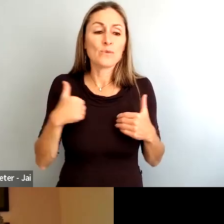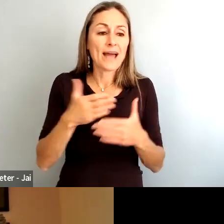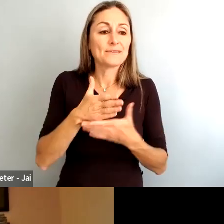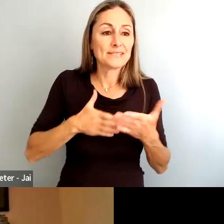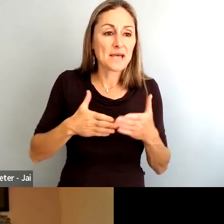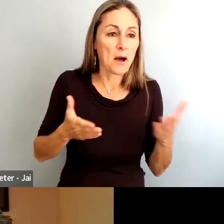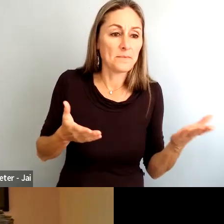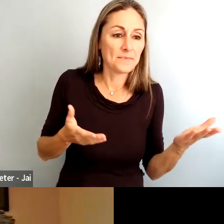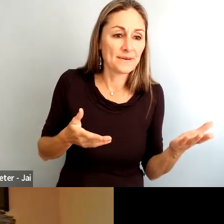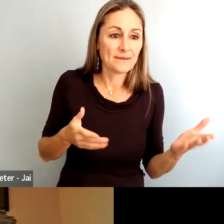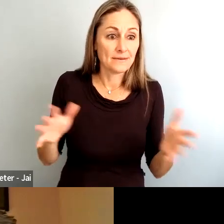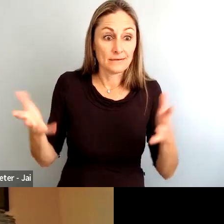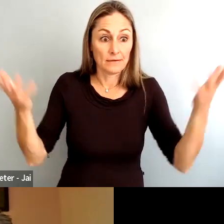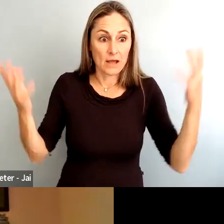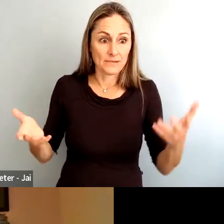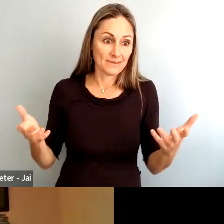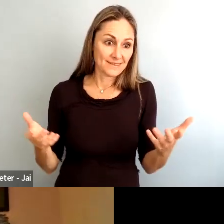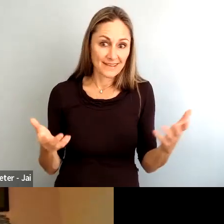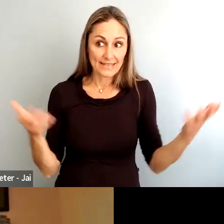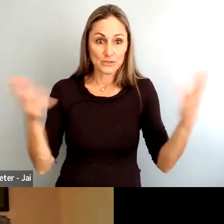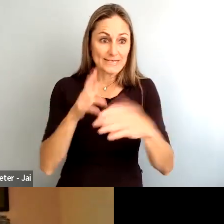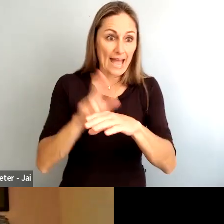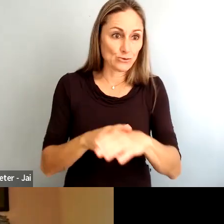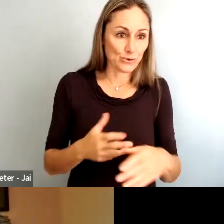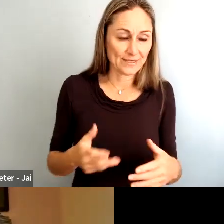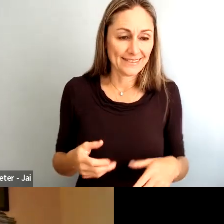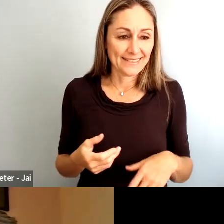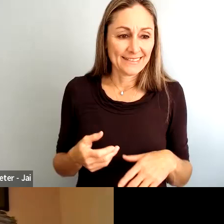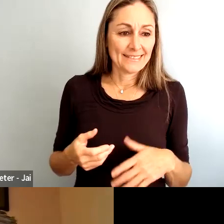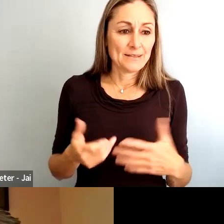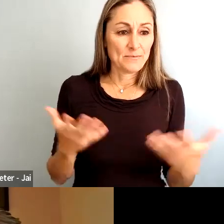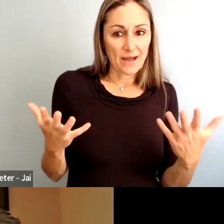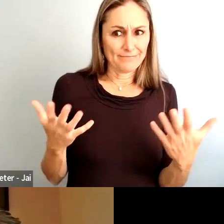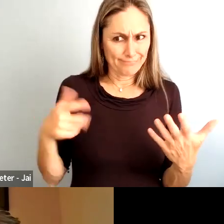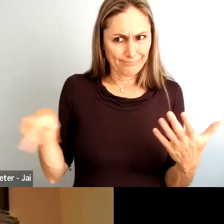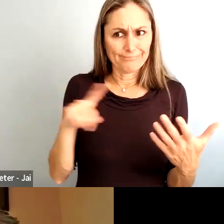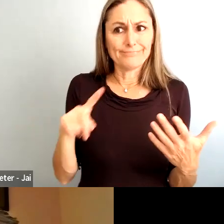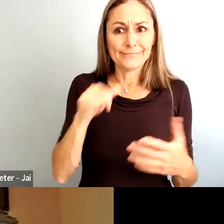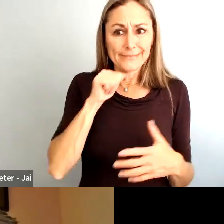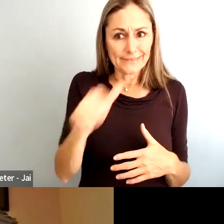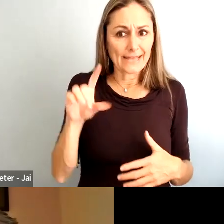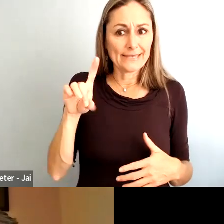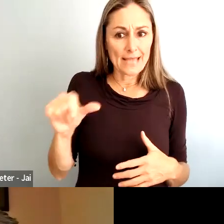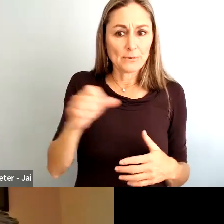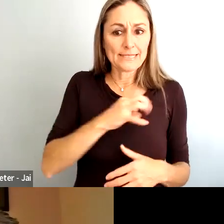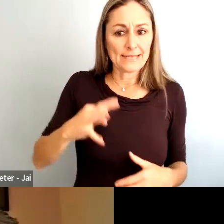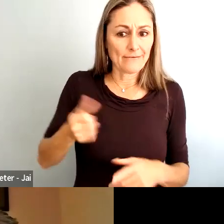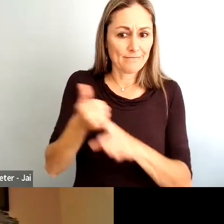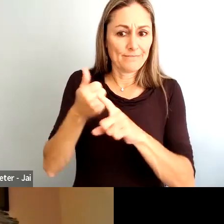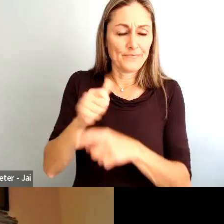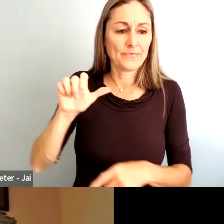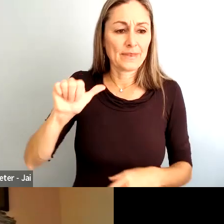don't. It comes naturally, but they're allies. The non-disabled staff that we have are allies, and